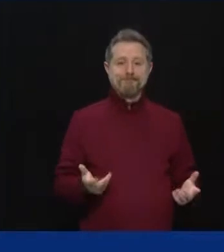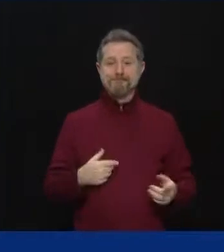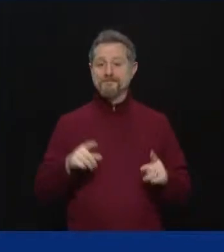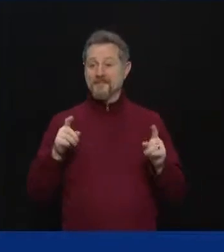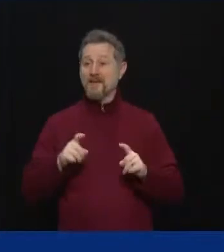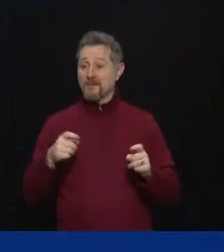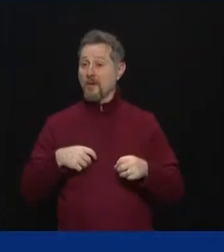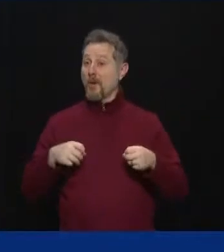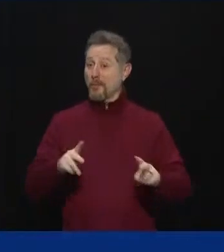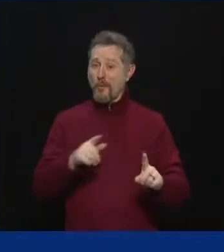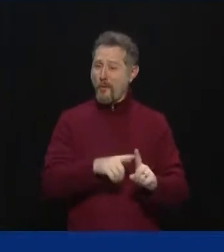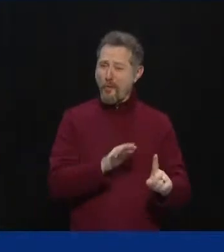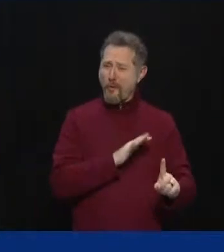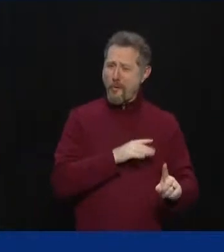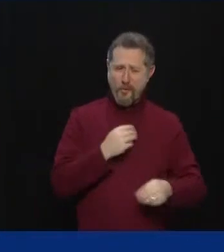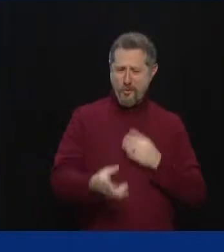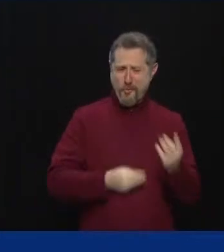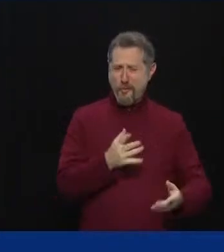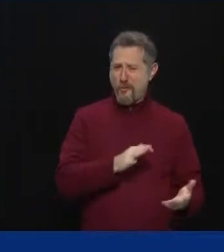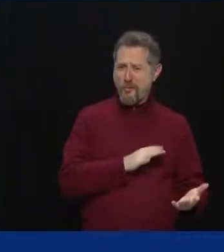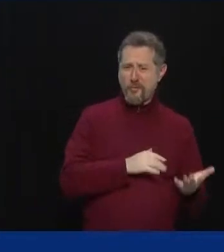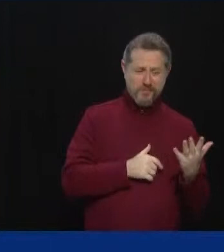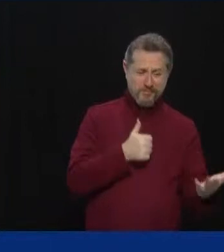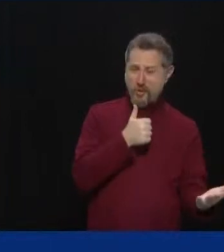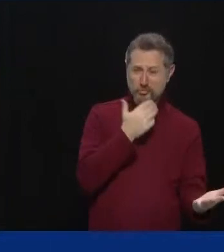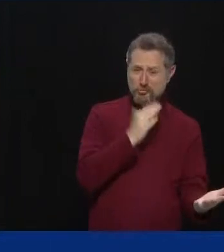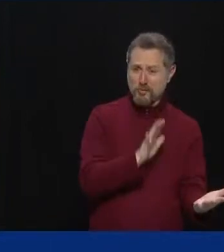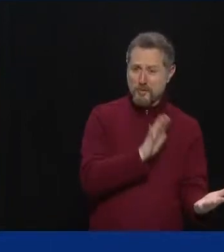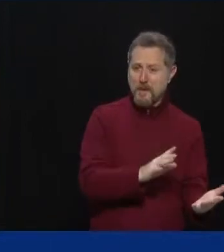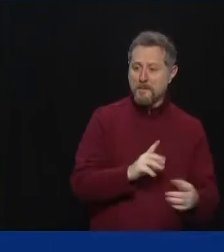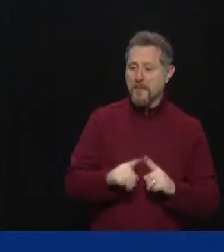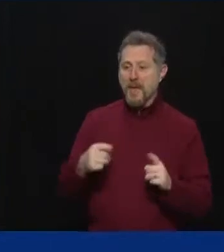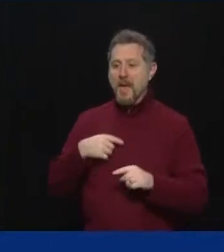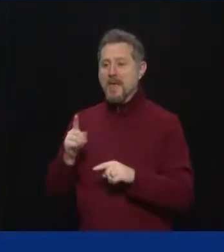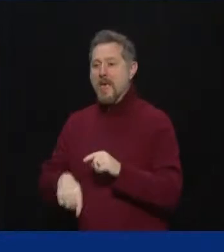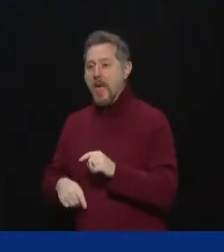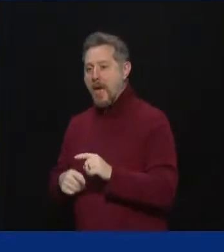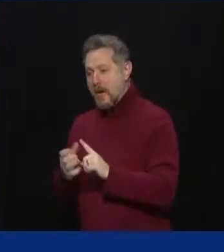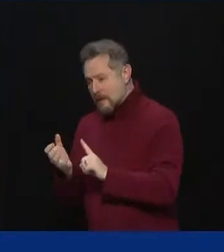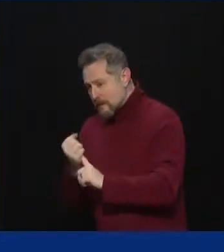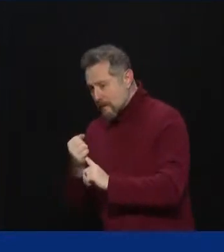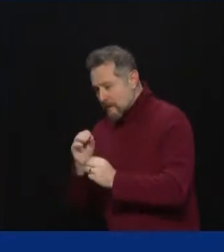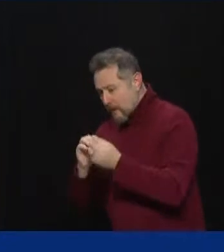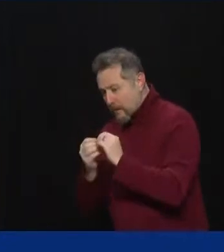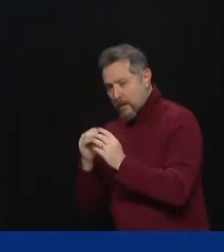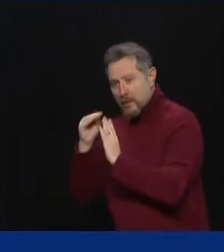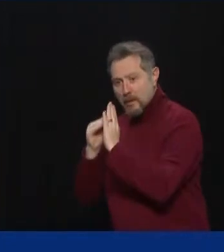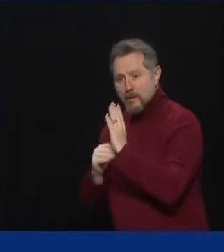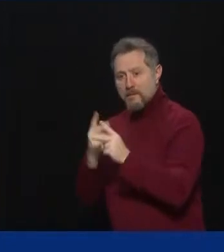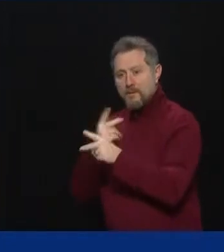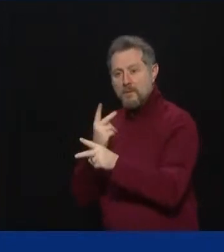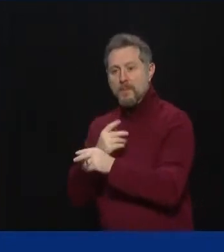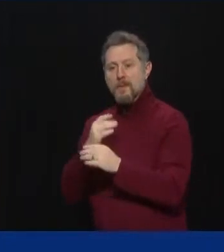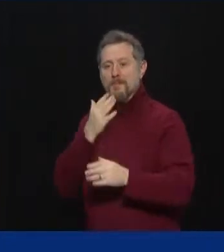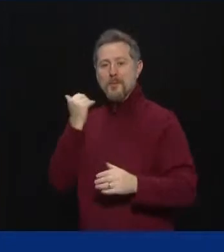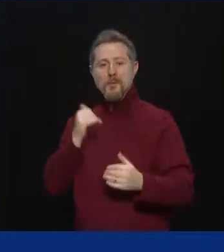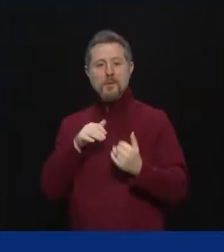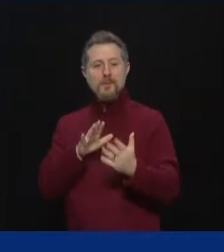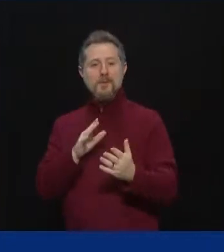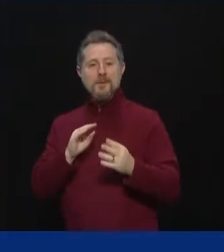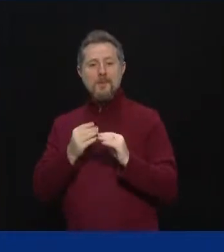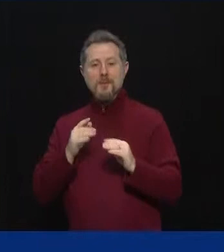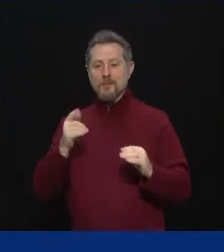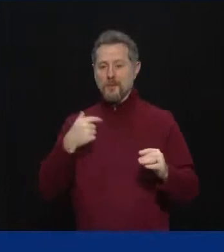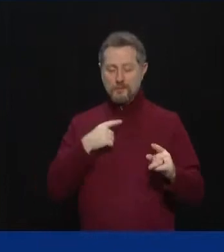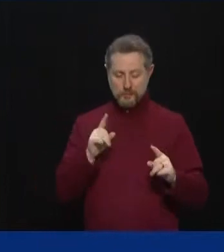more diverse and spread out and not necessarily managed as well, we want to make sure that we're using per 100,000 cases. So 2 weeks